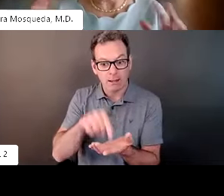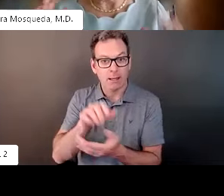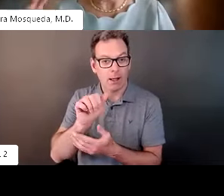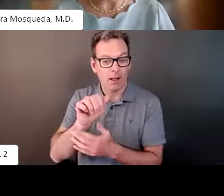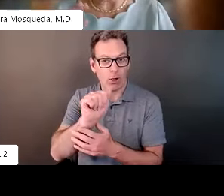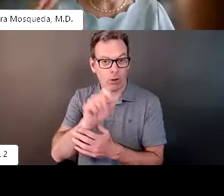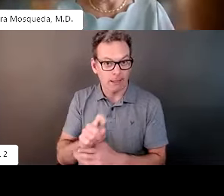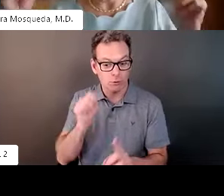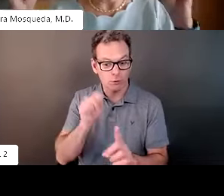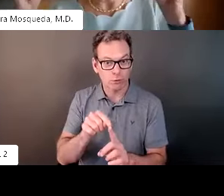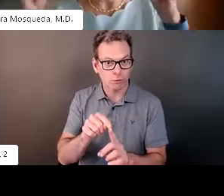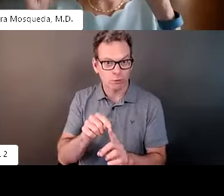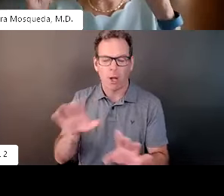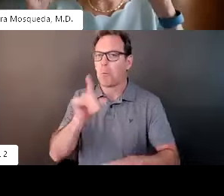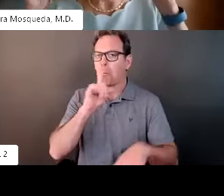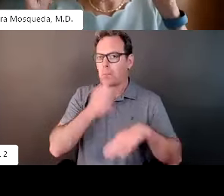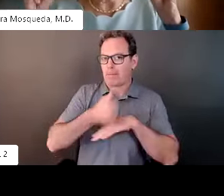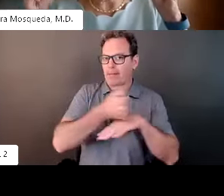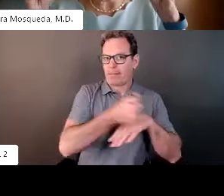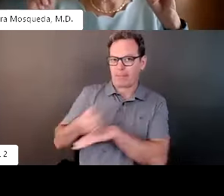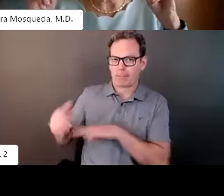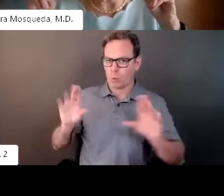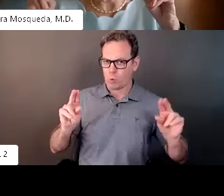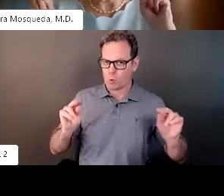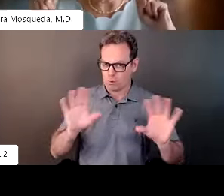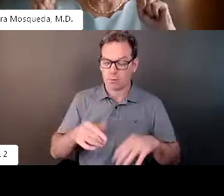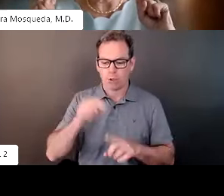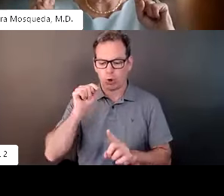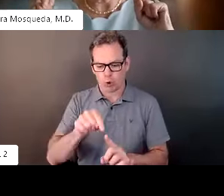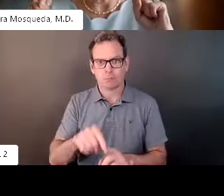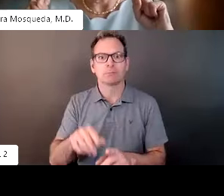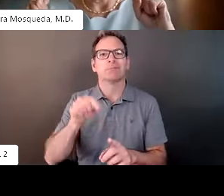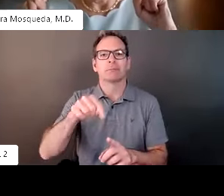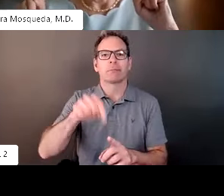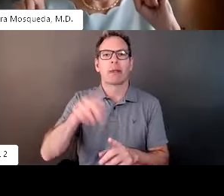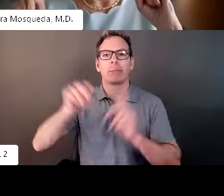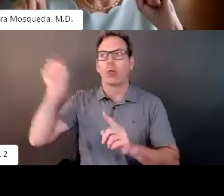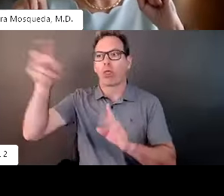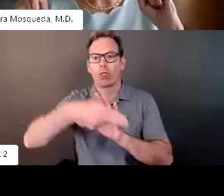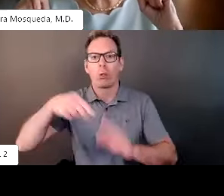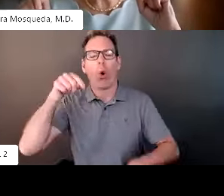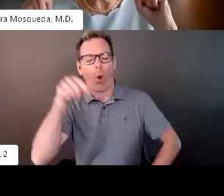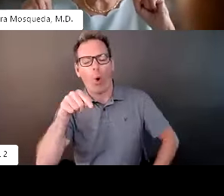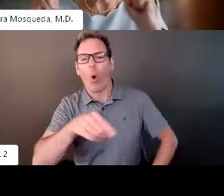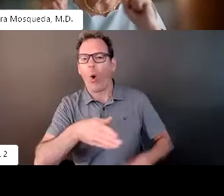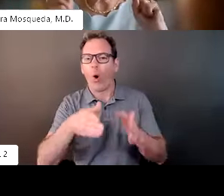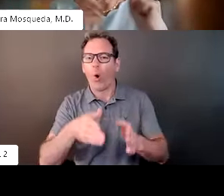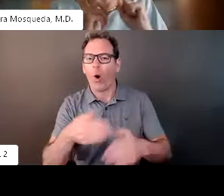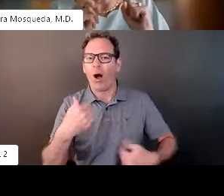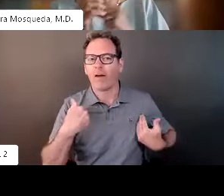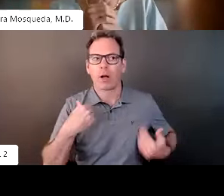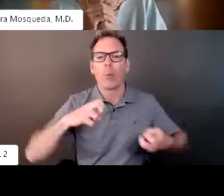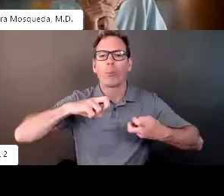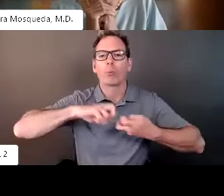you have a lot of what people call problem behaviors, a term I hate, that doesn't make it okay